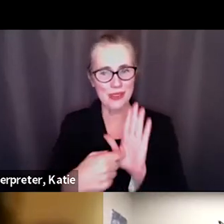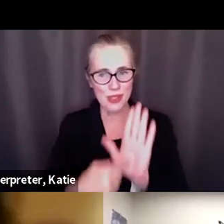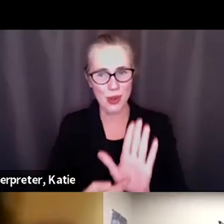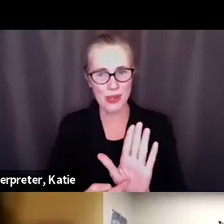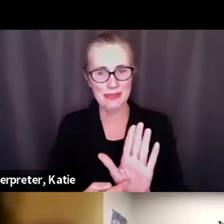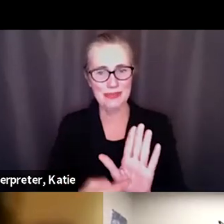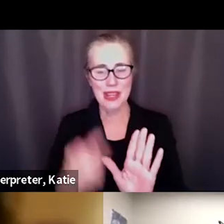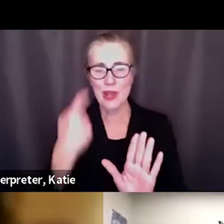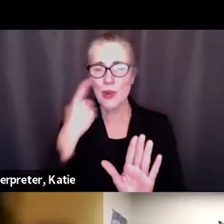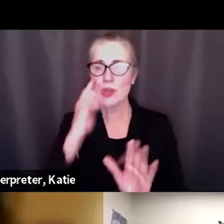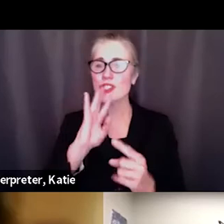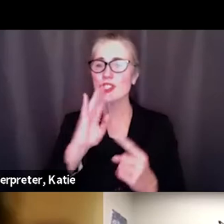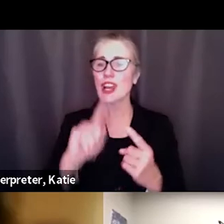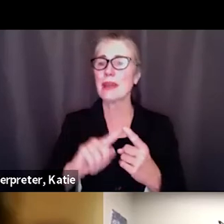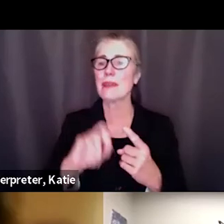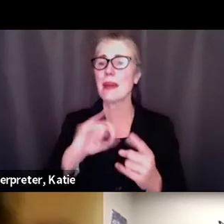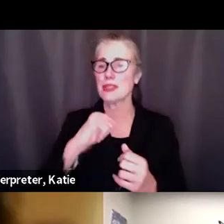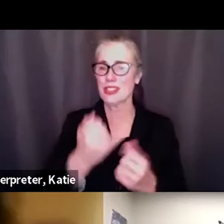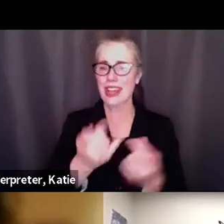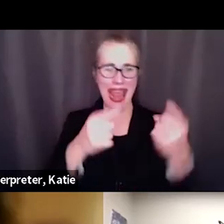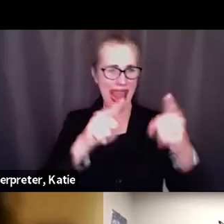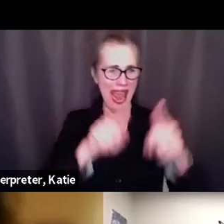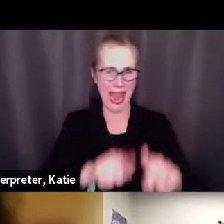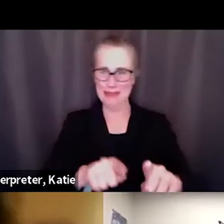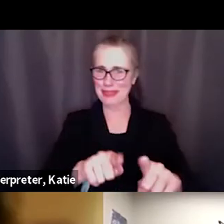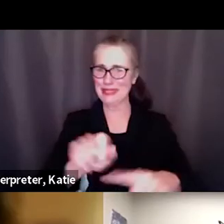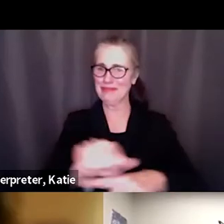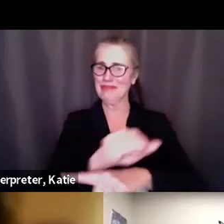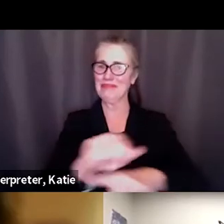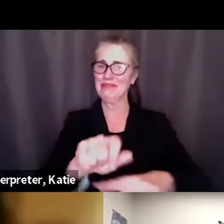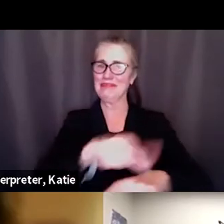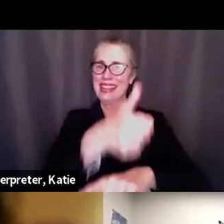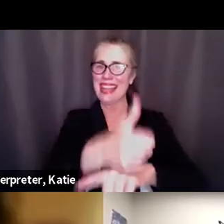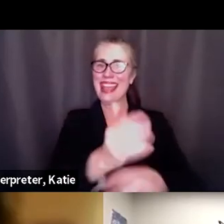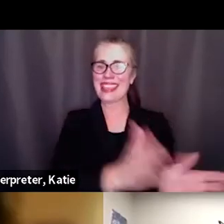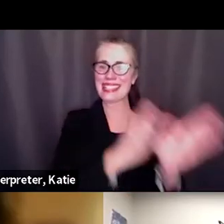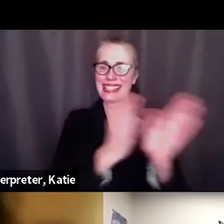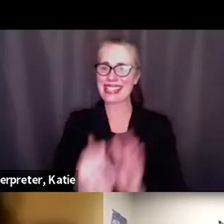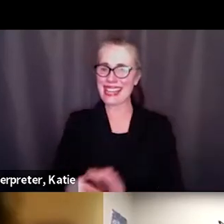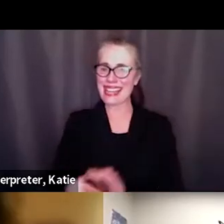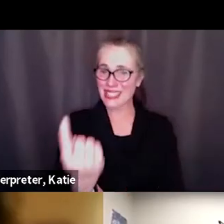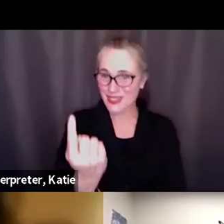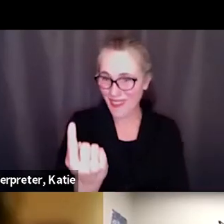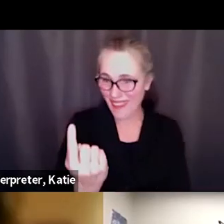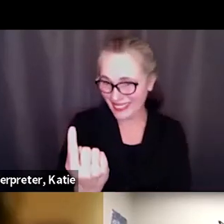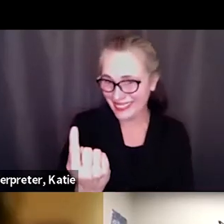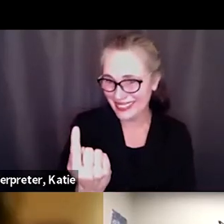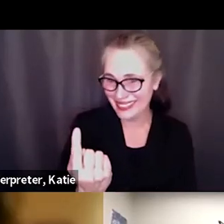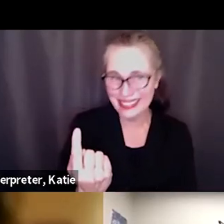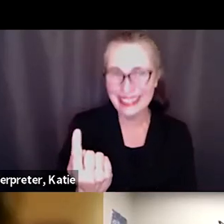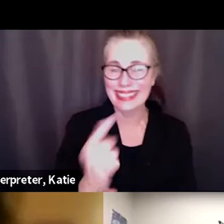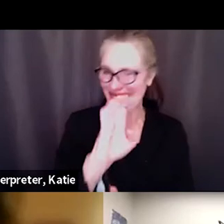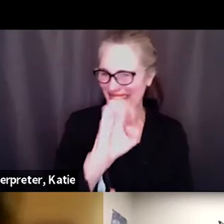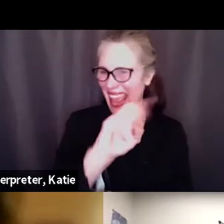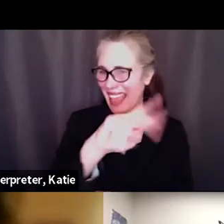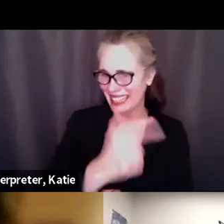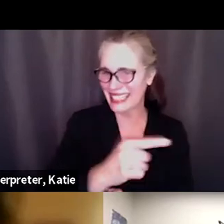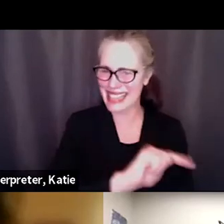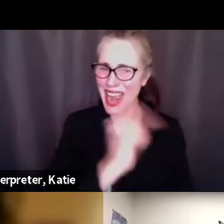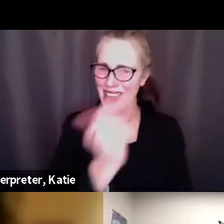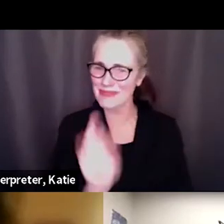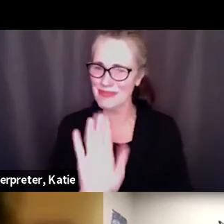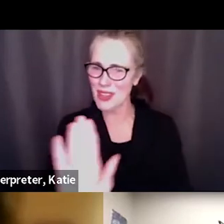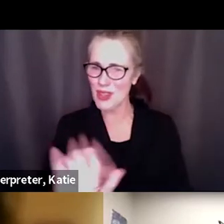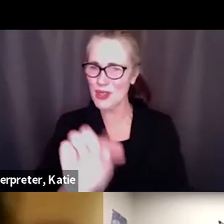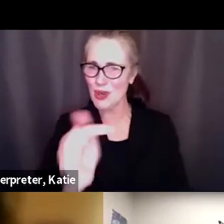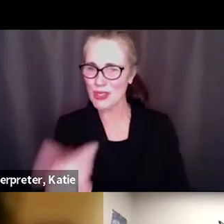talked about a project that came to fruition so this is the this will be our next one with regards to it and just really appreciate the the vision that you